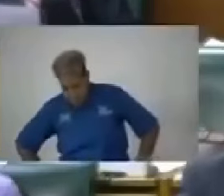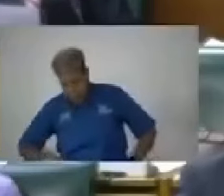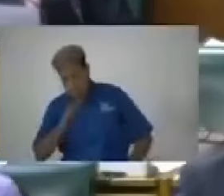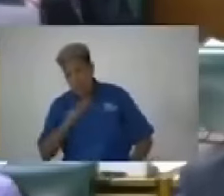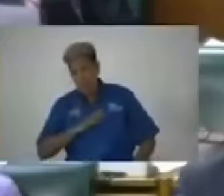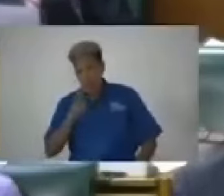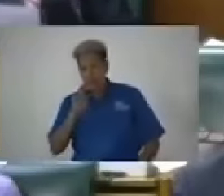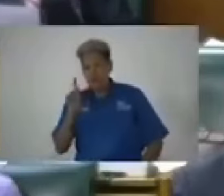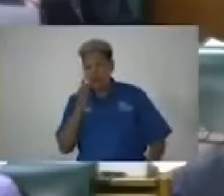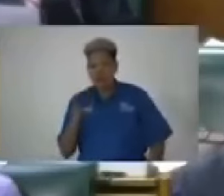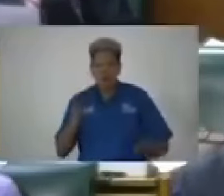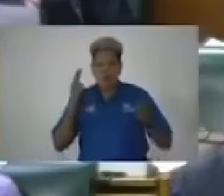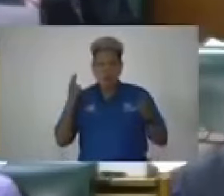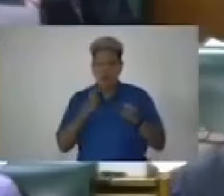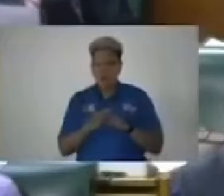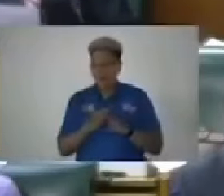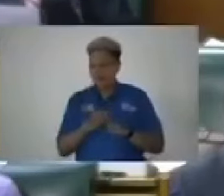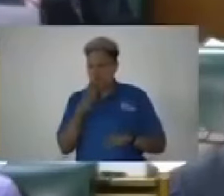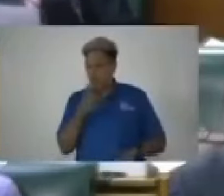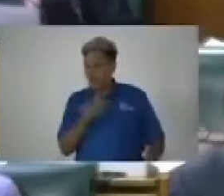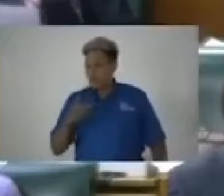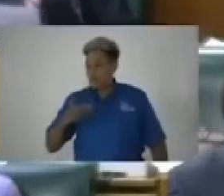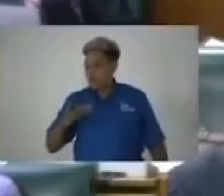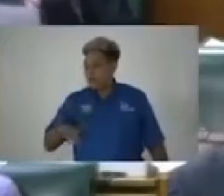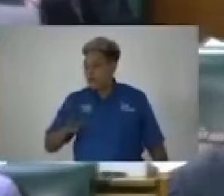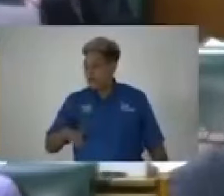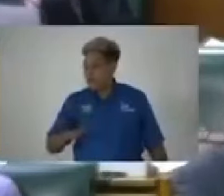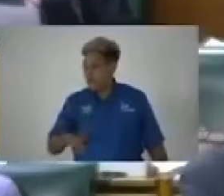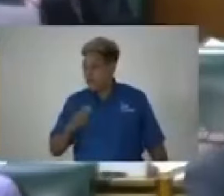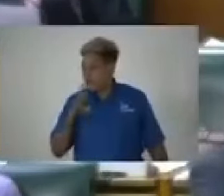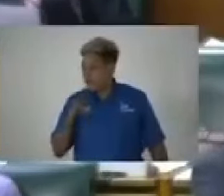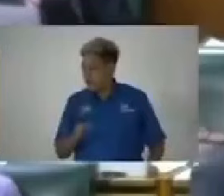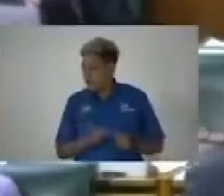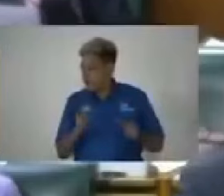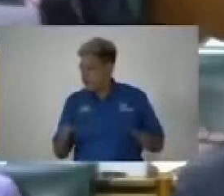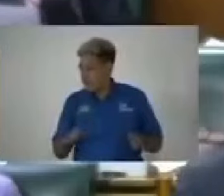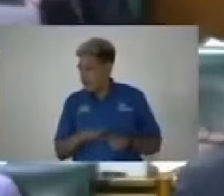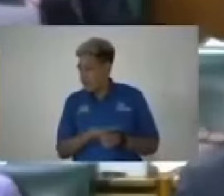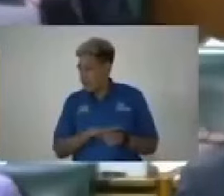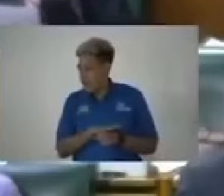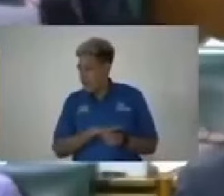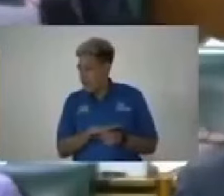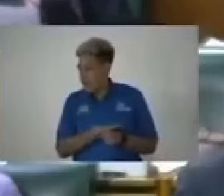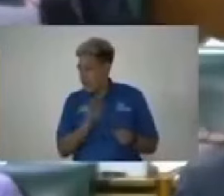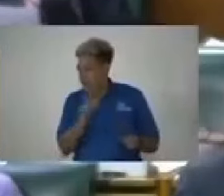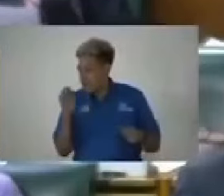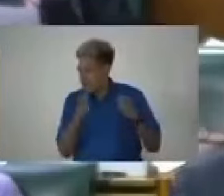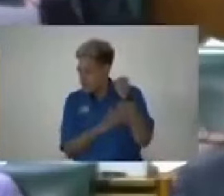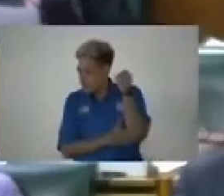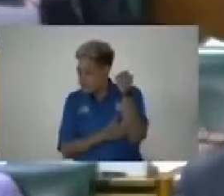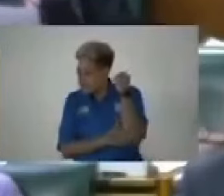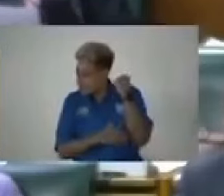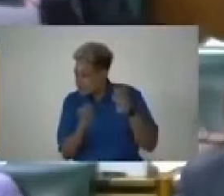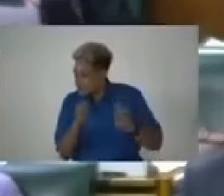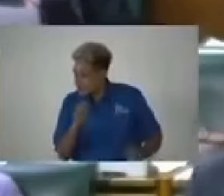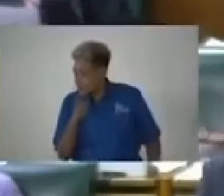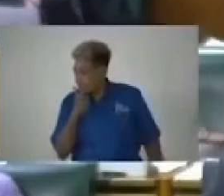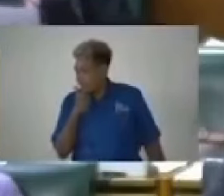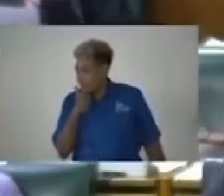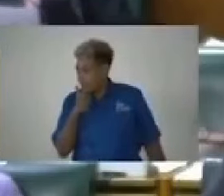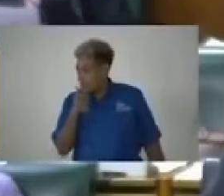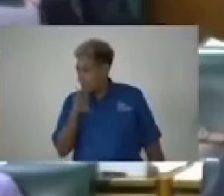I beg to nominate the Member of Parliament for the great constituency of East Rural St.